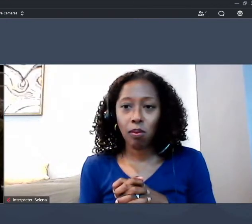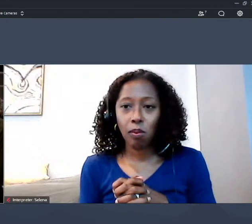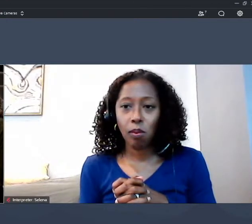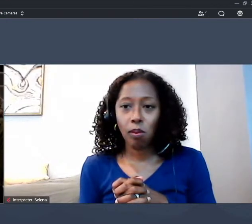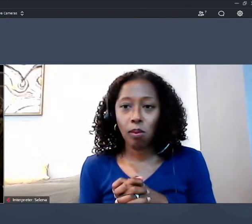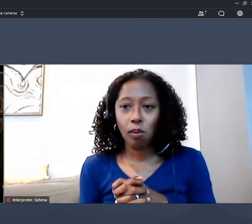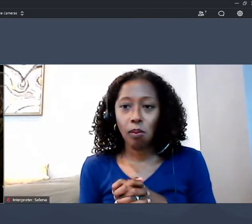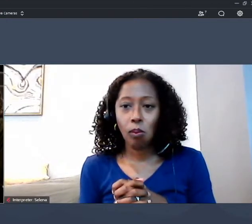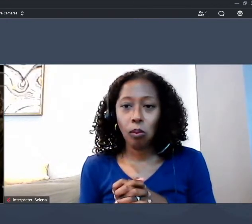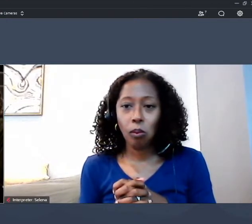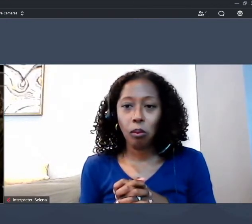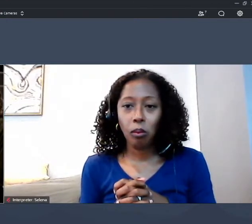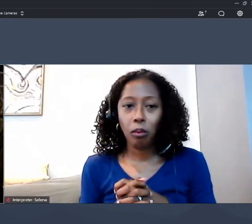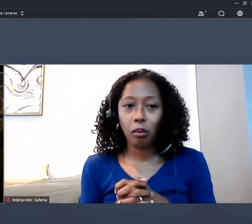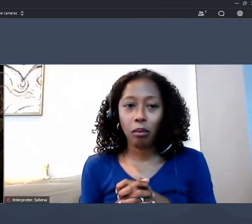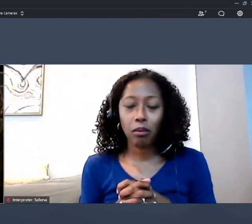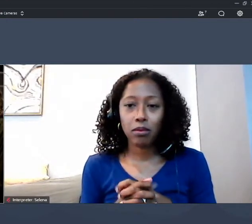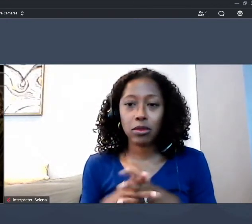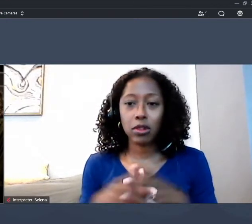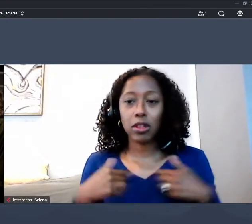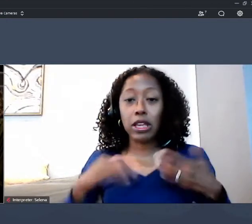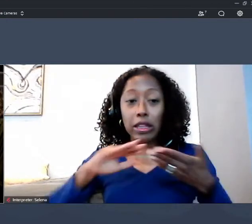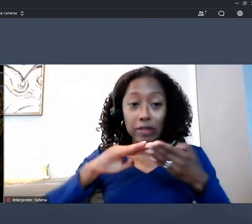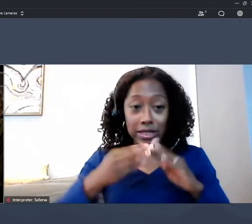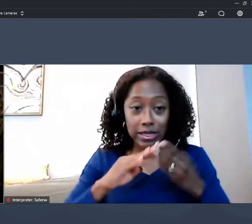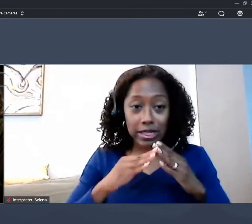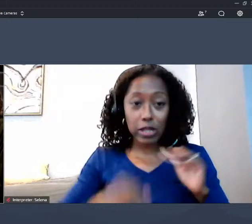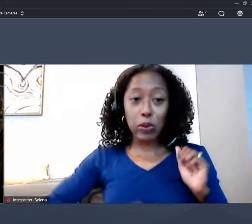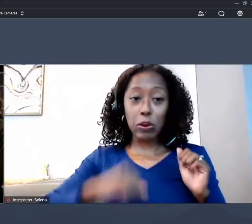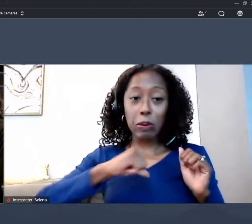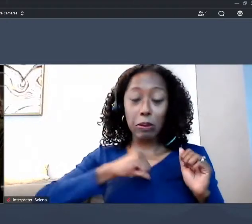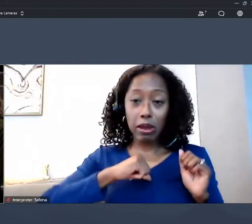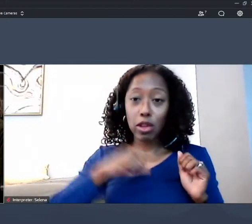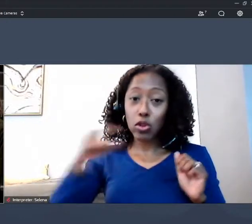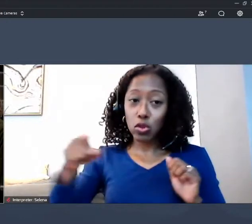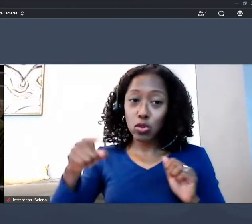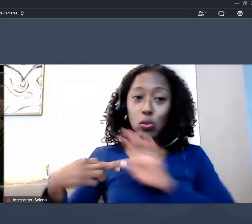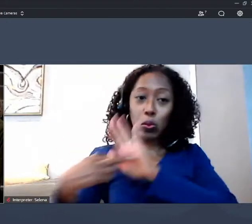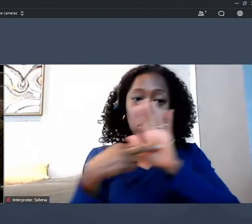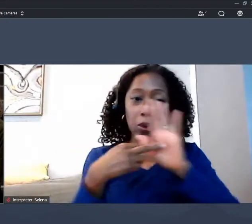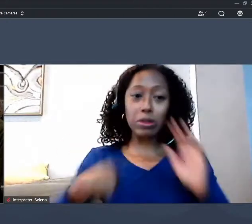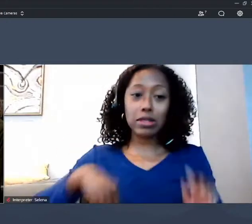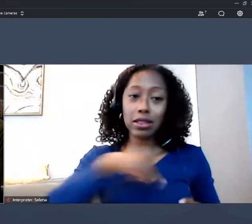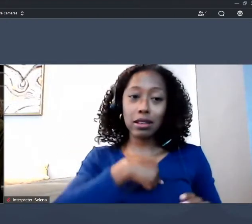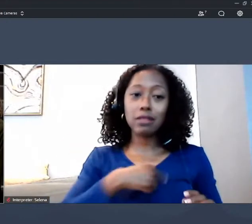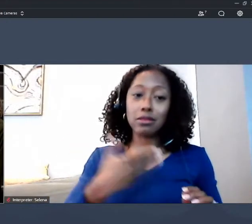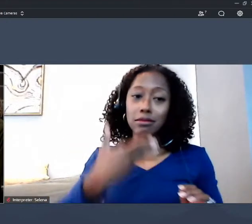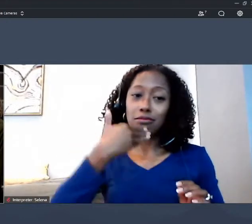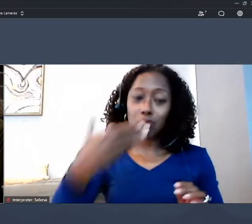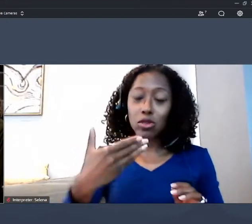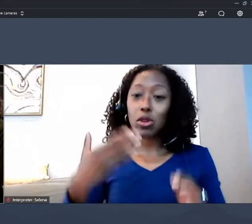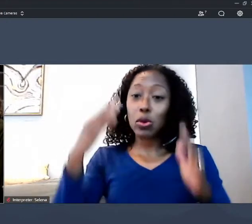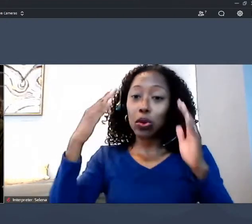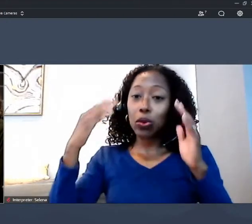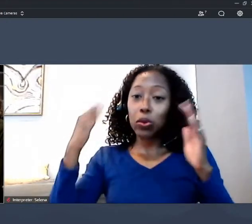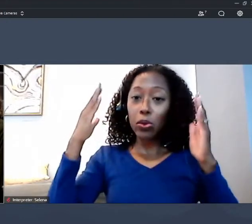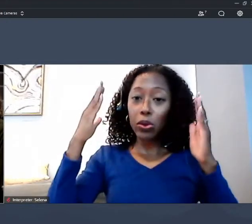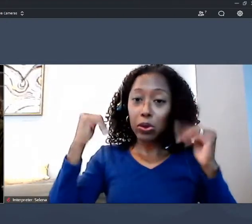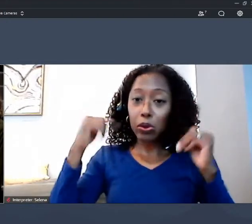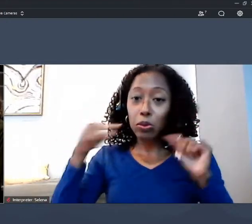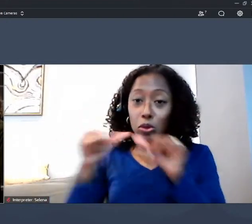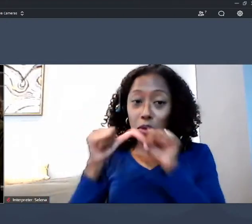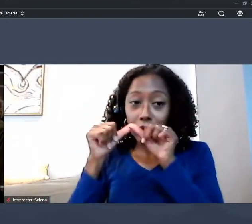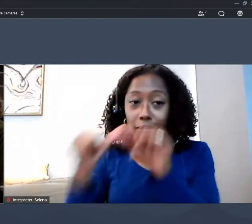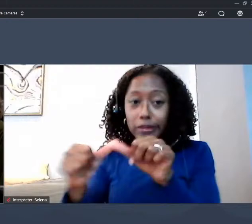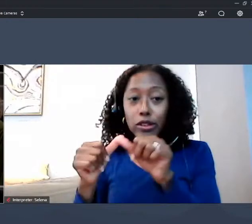On behalf of a very proud city government and a very proud city, you represent us very well. And we hope that you continue the good